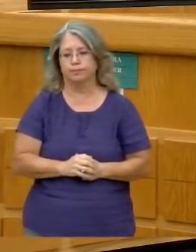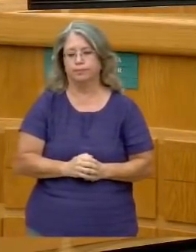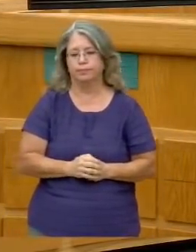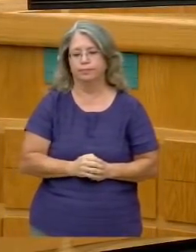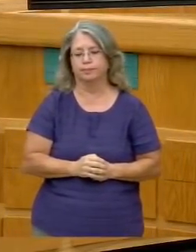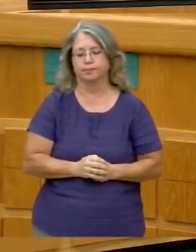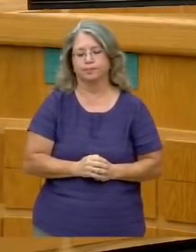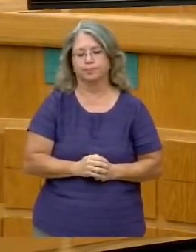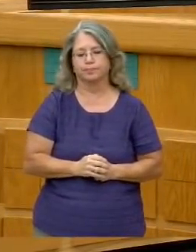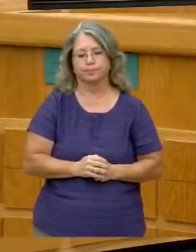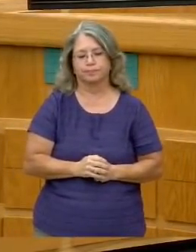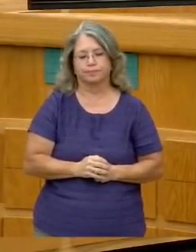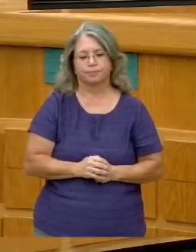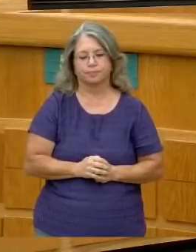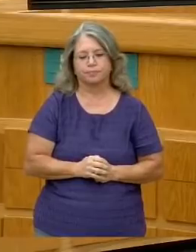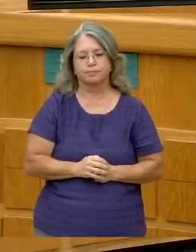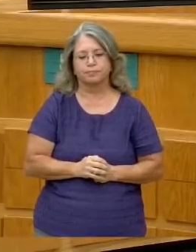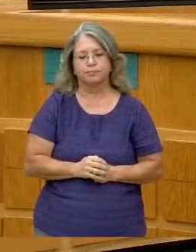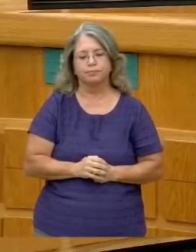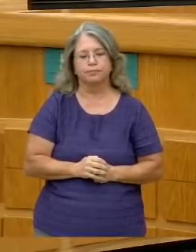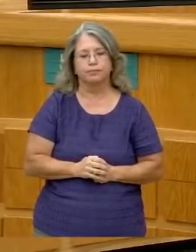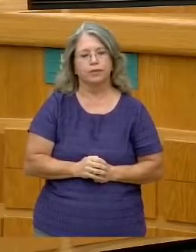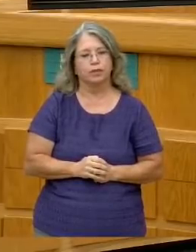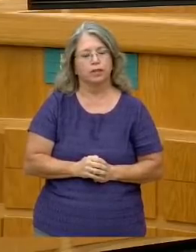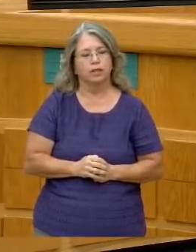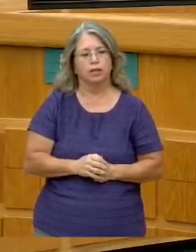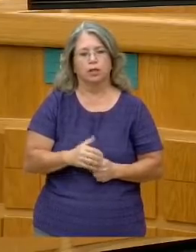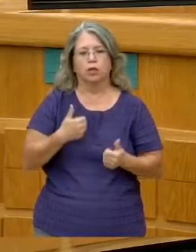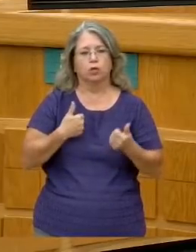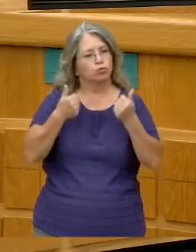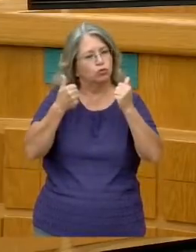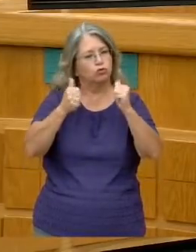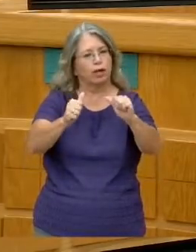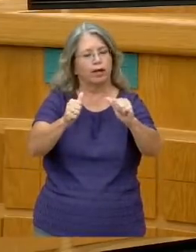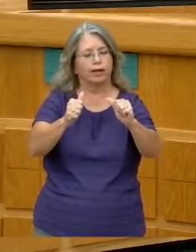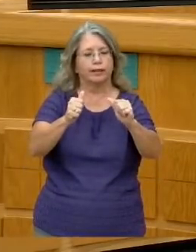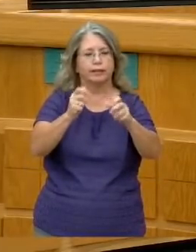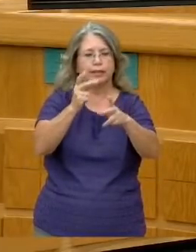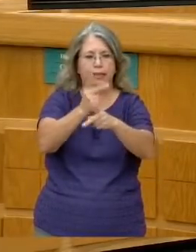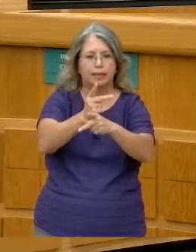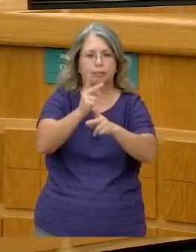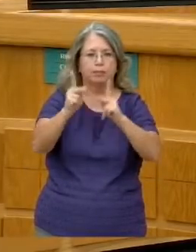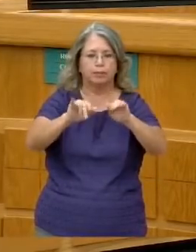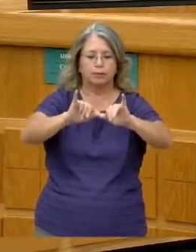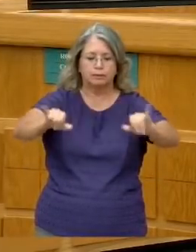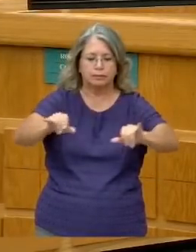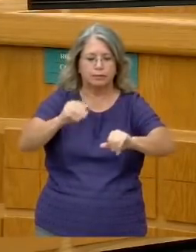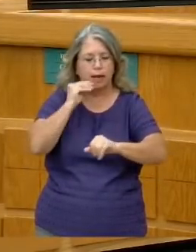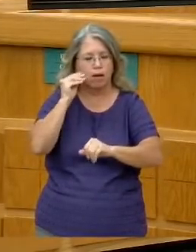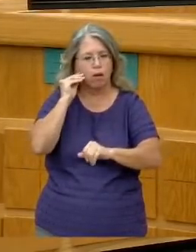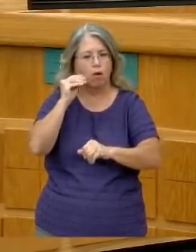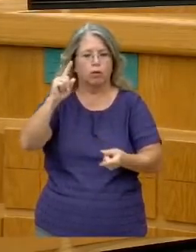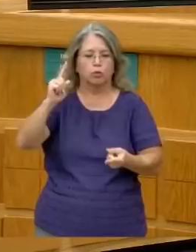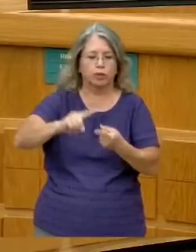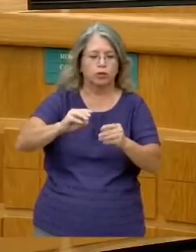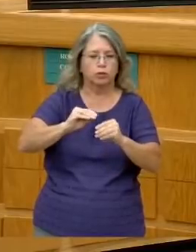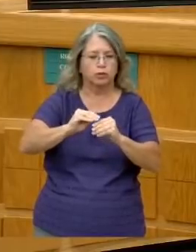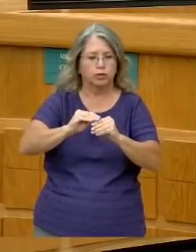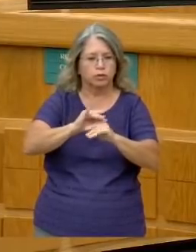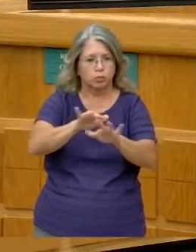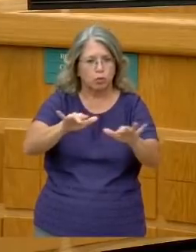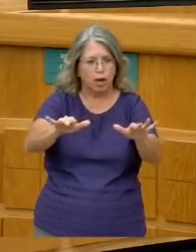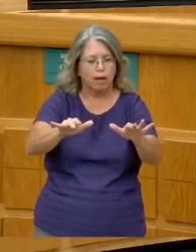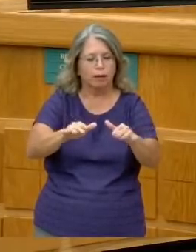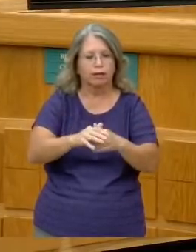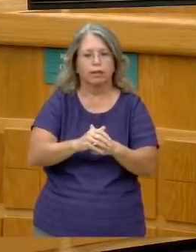Okay, so in an effort to keep people home and slow the spread, in addition to those beach closures, the city is going to